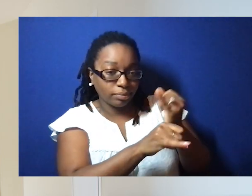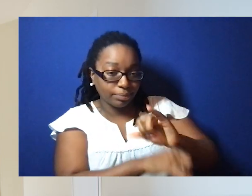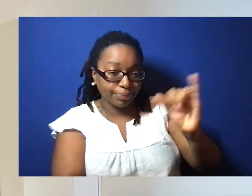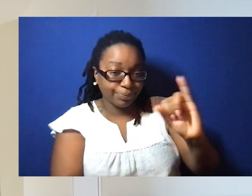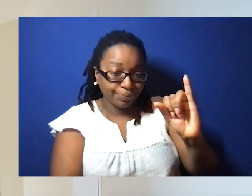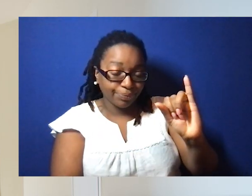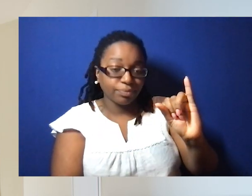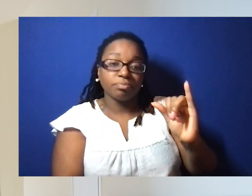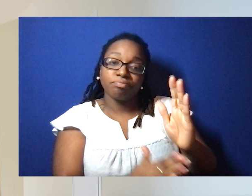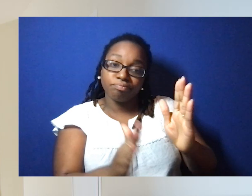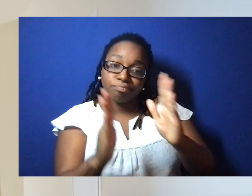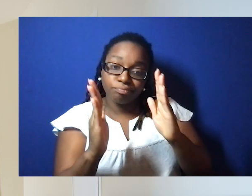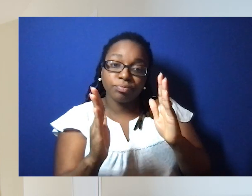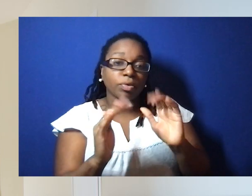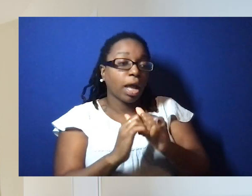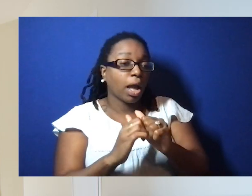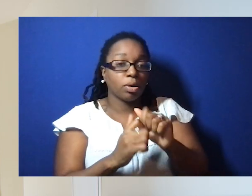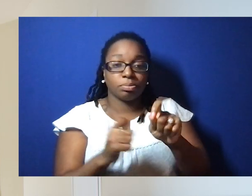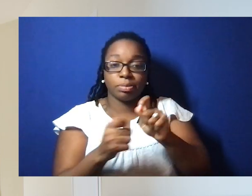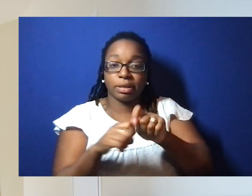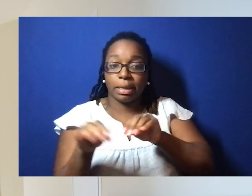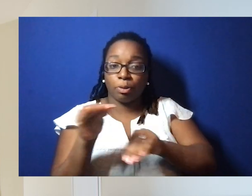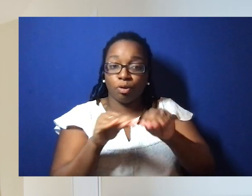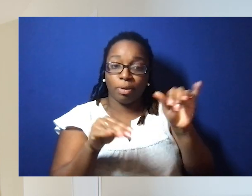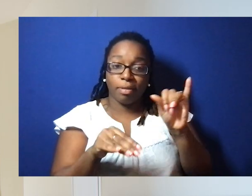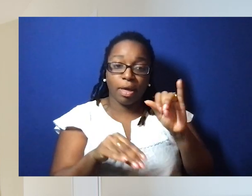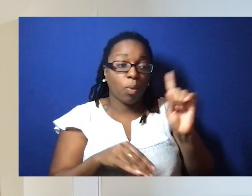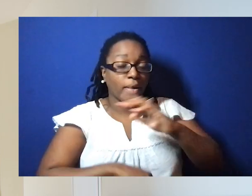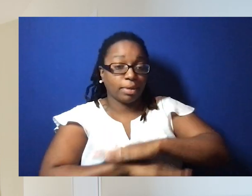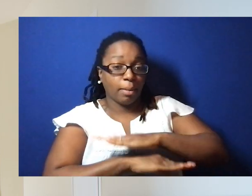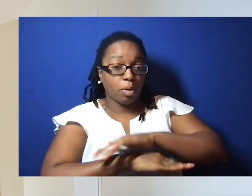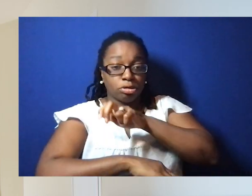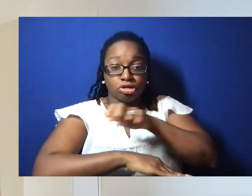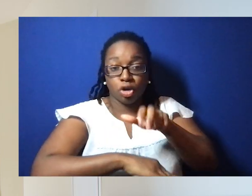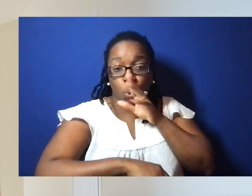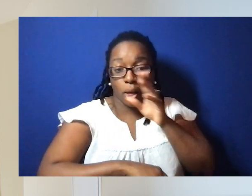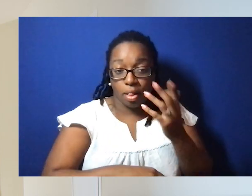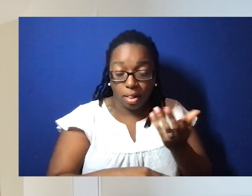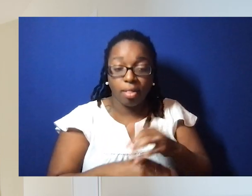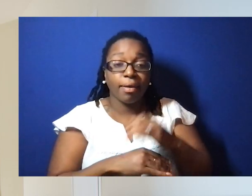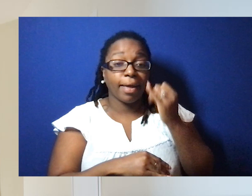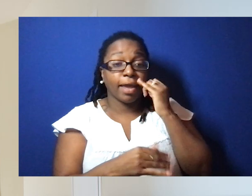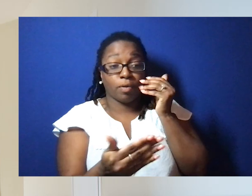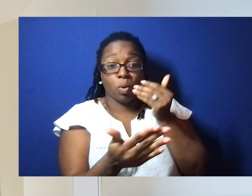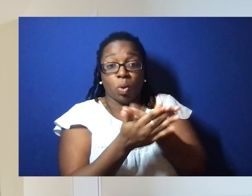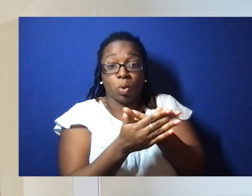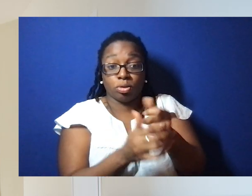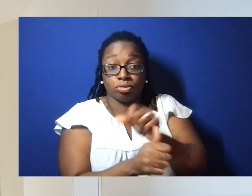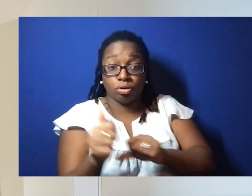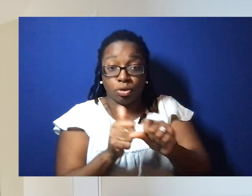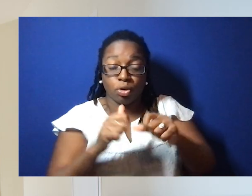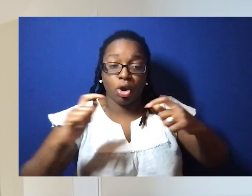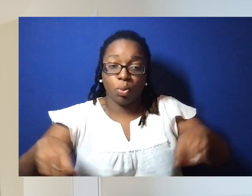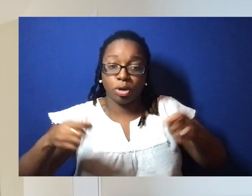as well. Pay attention to movable elements like the placement of tables and chairs. If they are too close together,